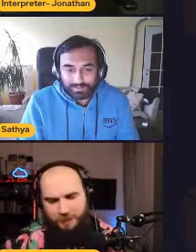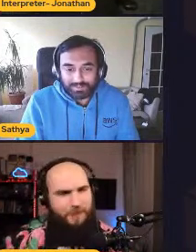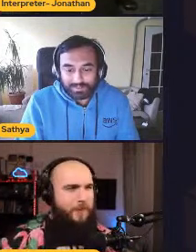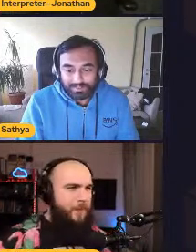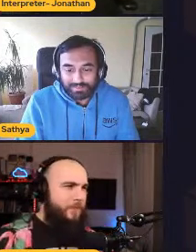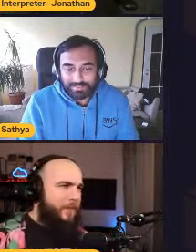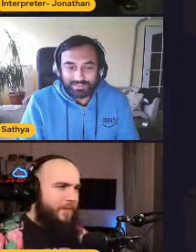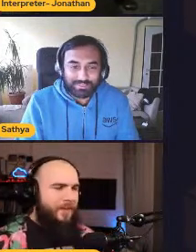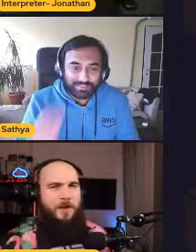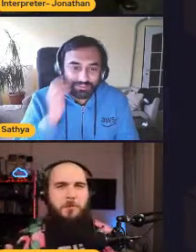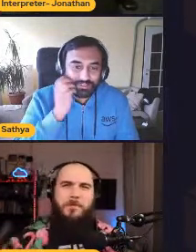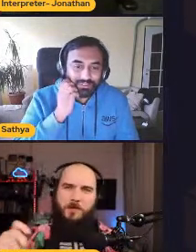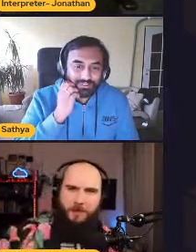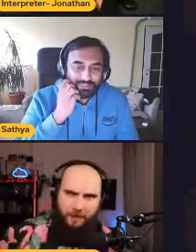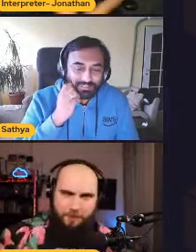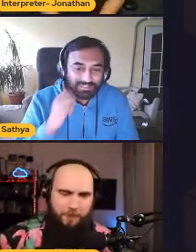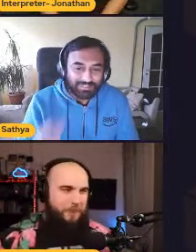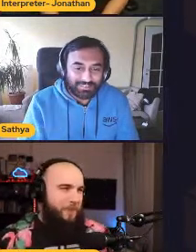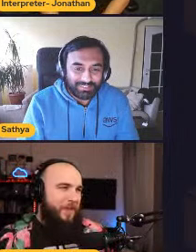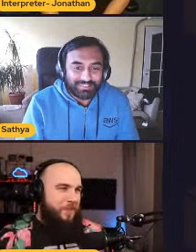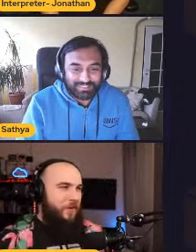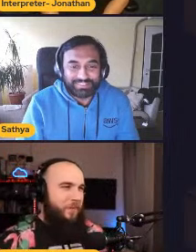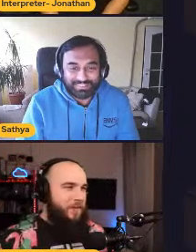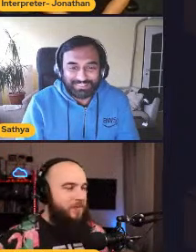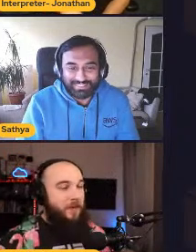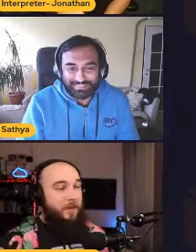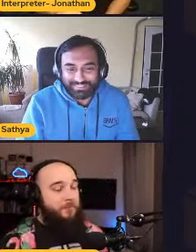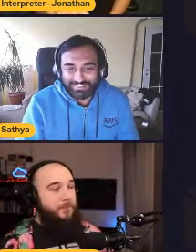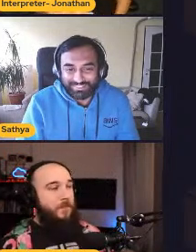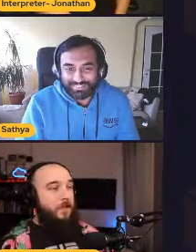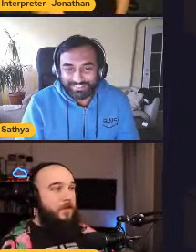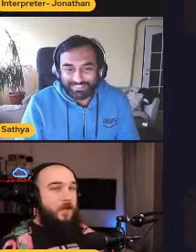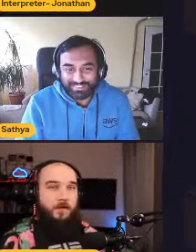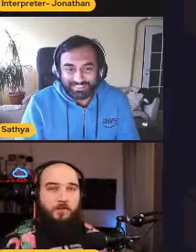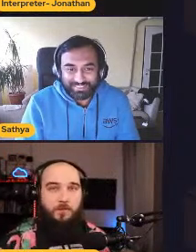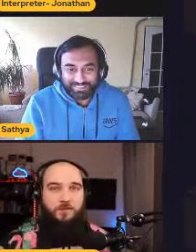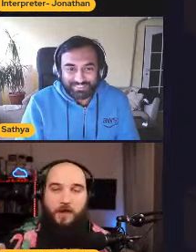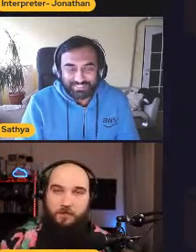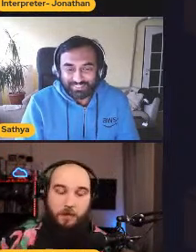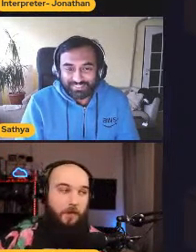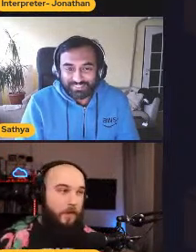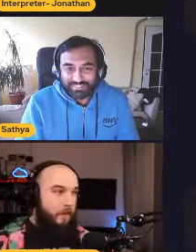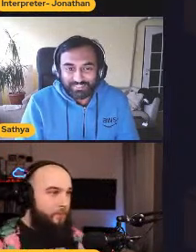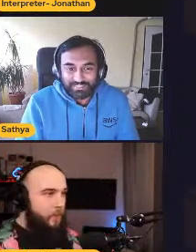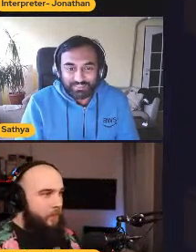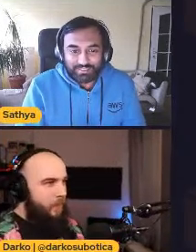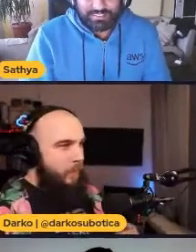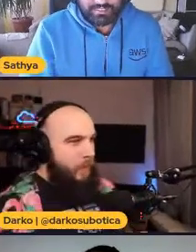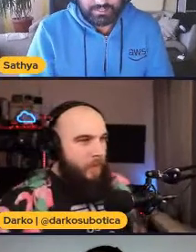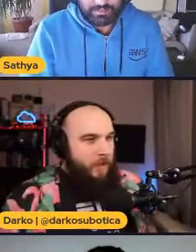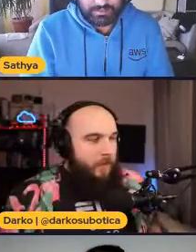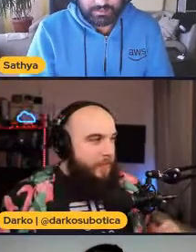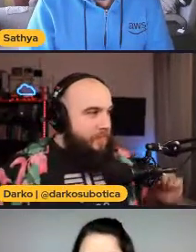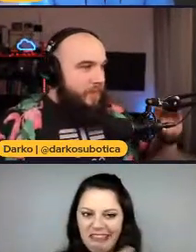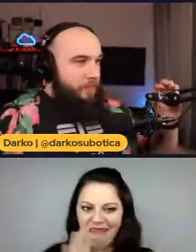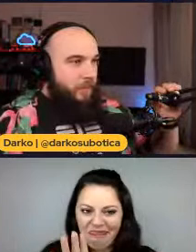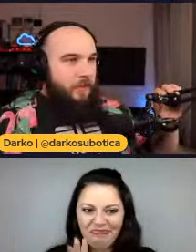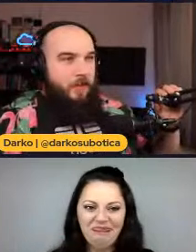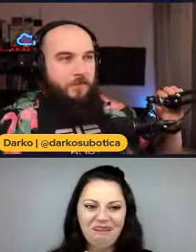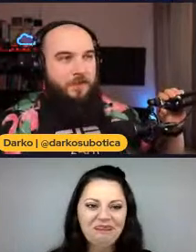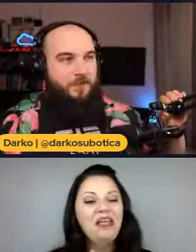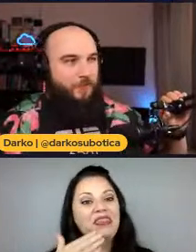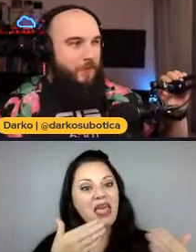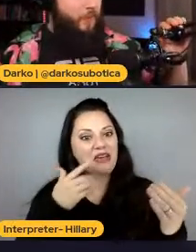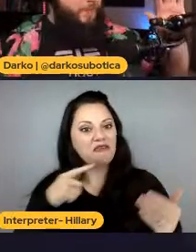I would better than a lot of people. So thank you very much. And yeah, thank you very much for having me. I guess it's time to